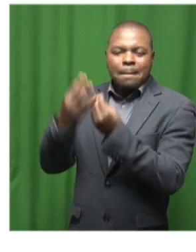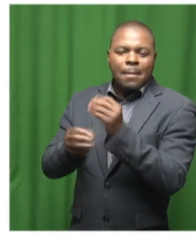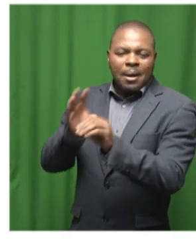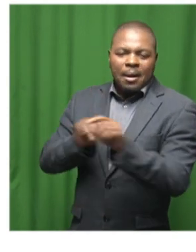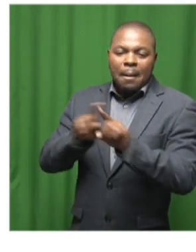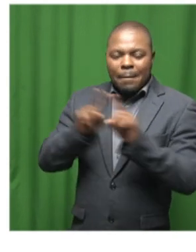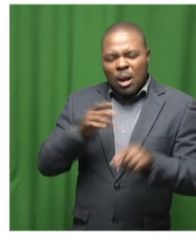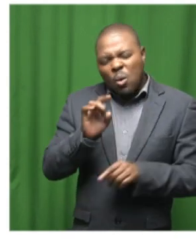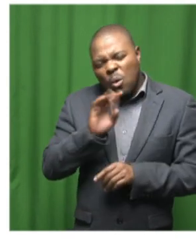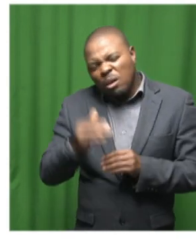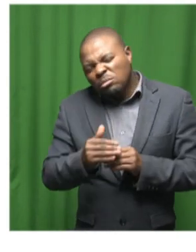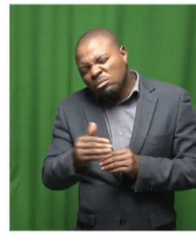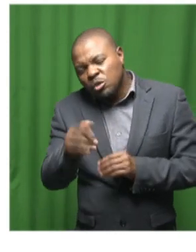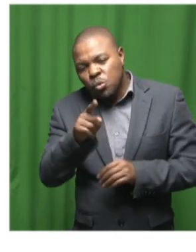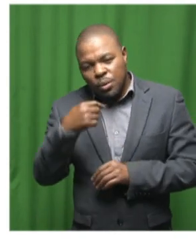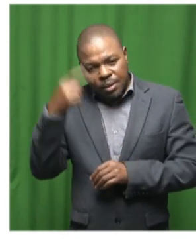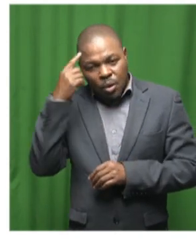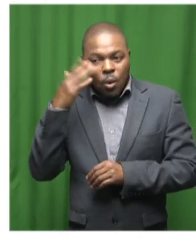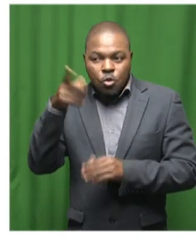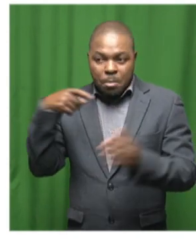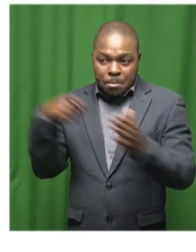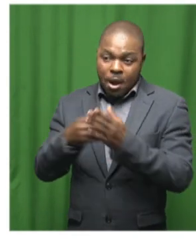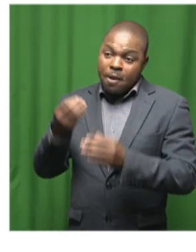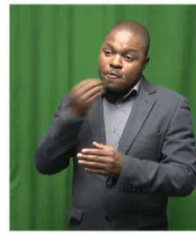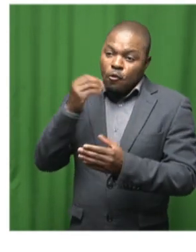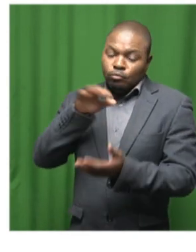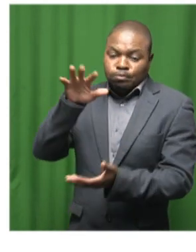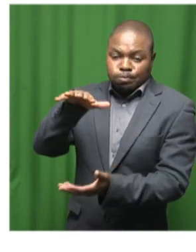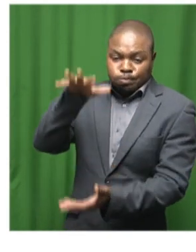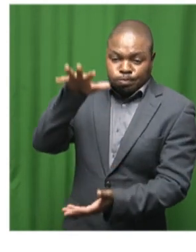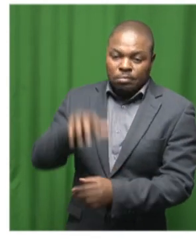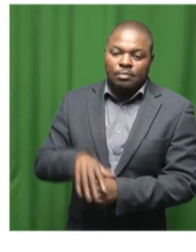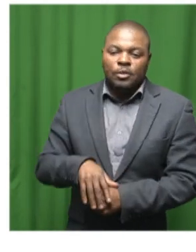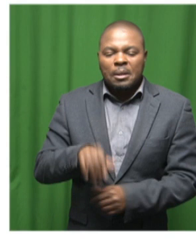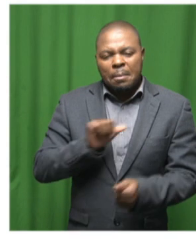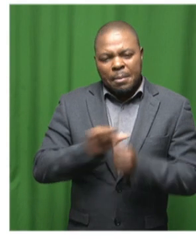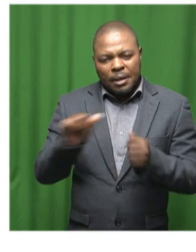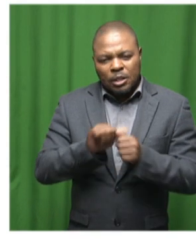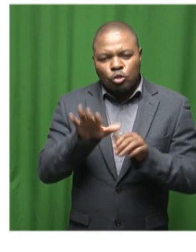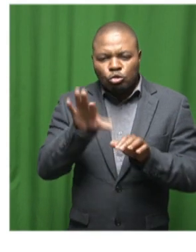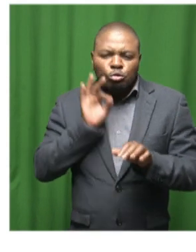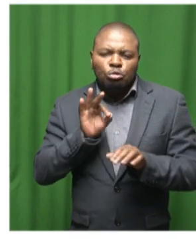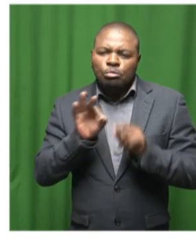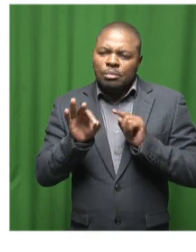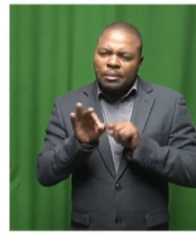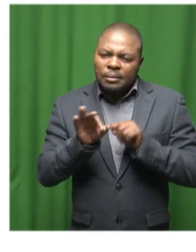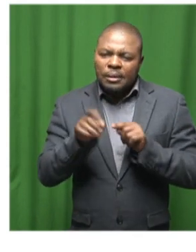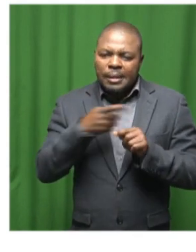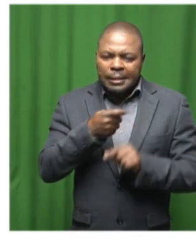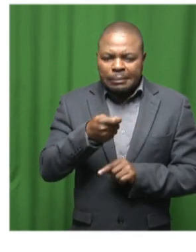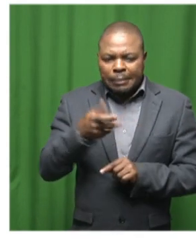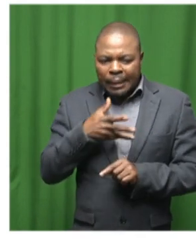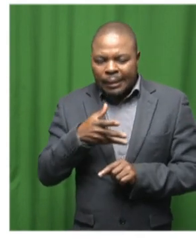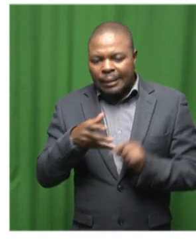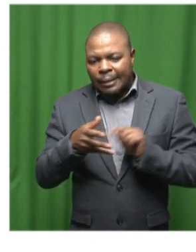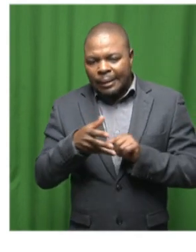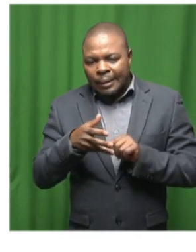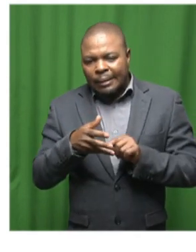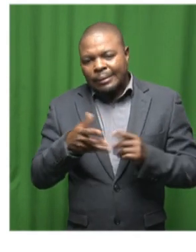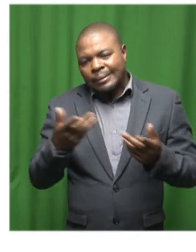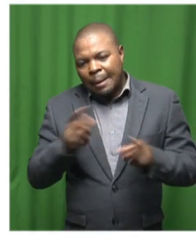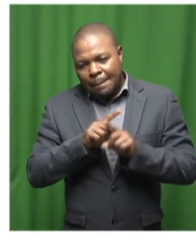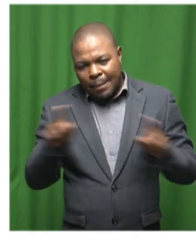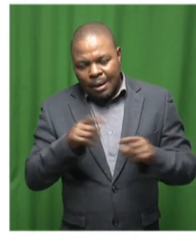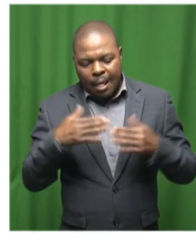once in a while. So think about when you're going to do your groceries and just maybe choose one that you can buy that is expensive to get what you need to get.